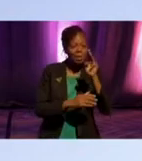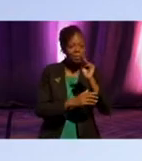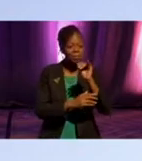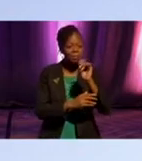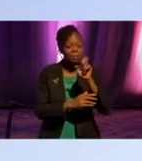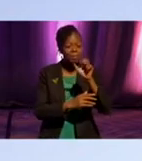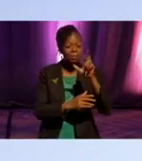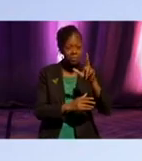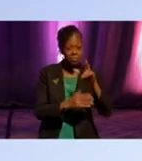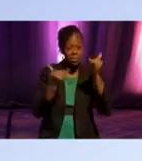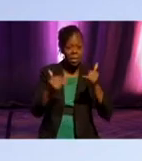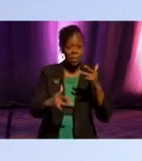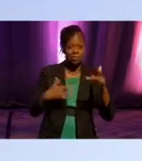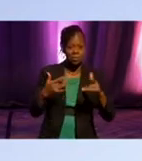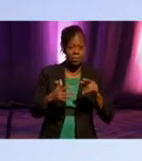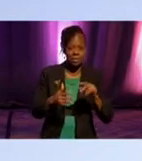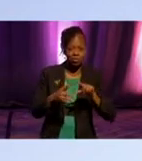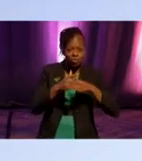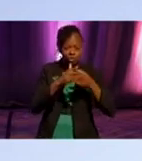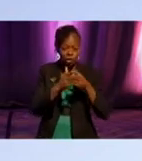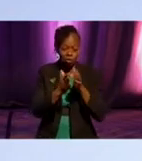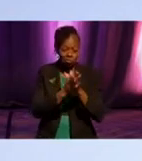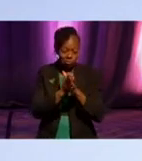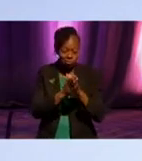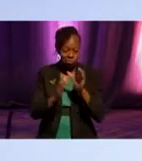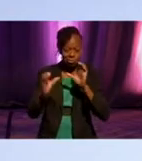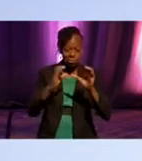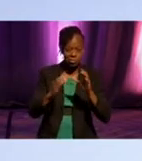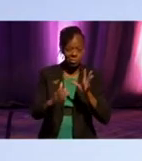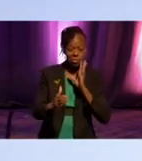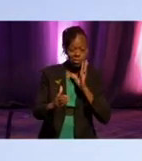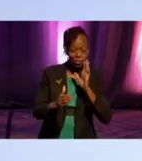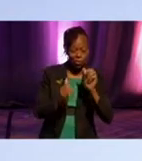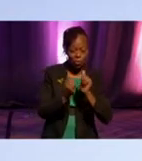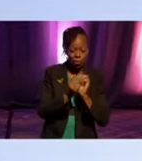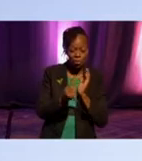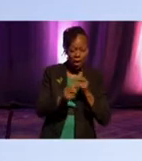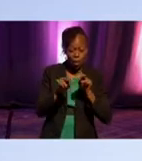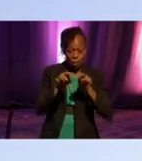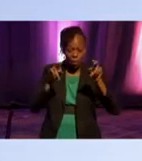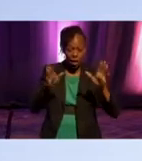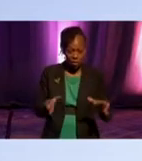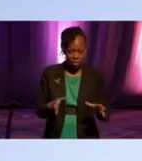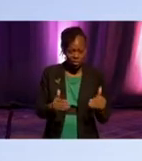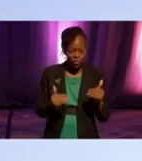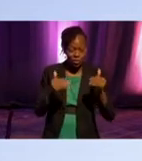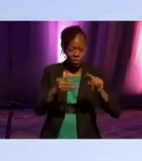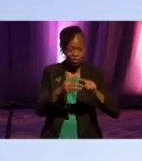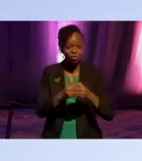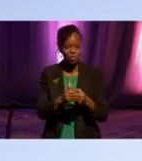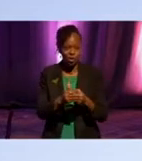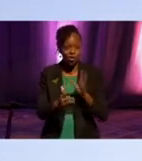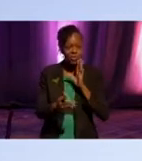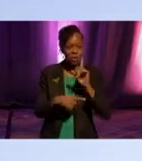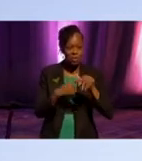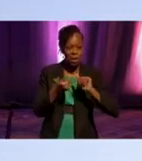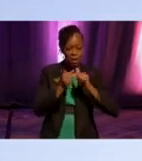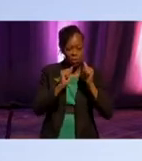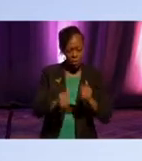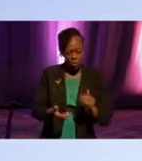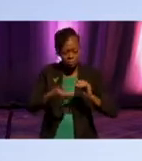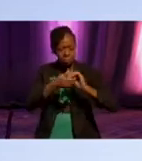to jump right into this conversation and talk to our distinguished panels. And so let's begin. Let's talk about how we can work